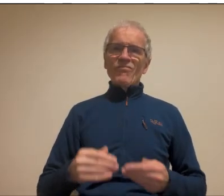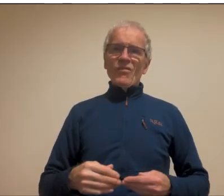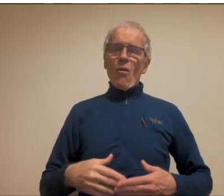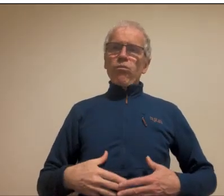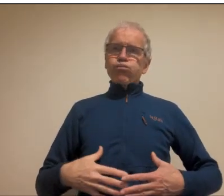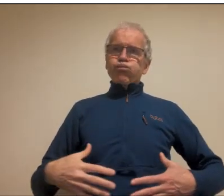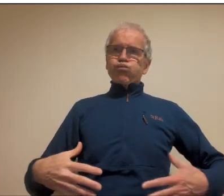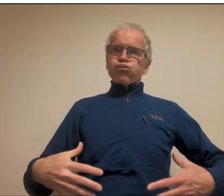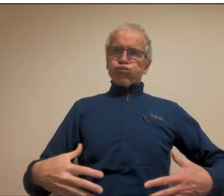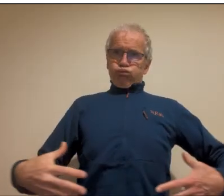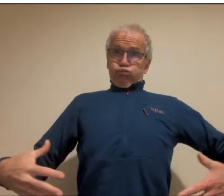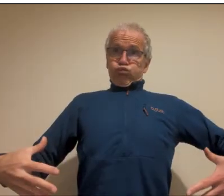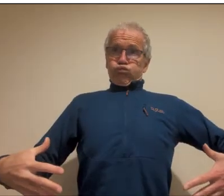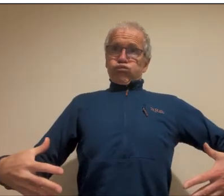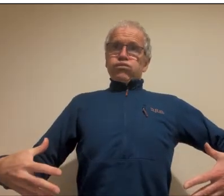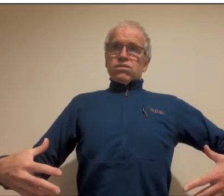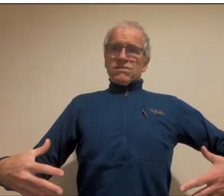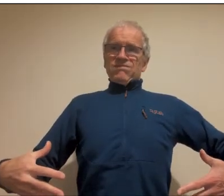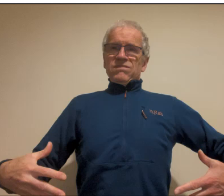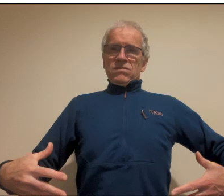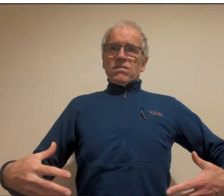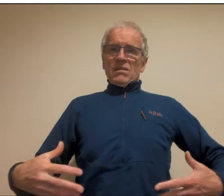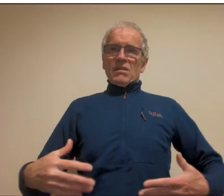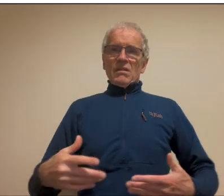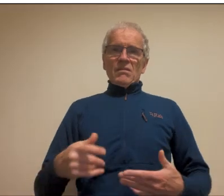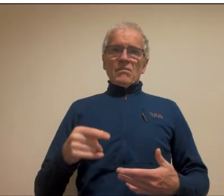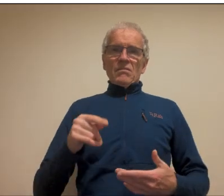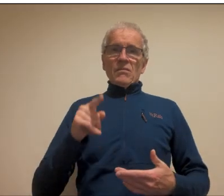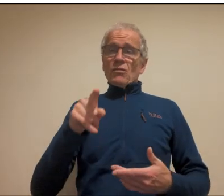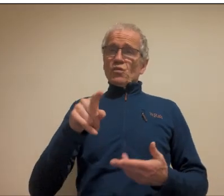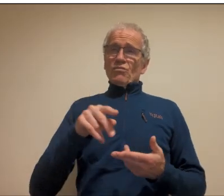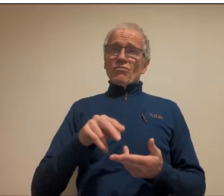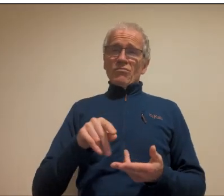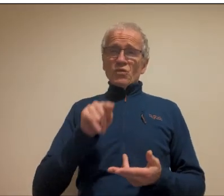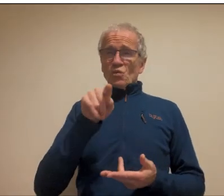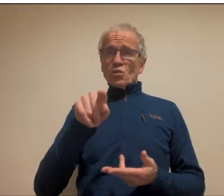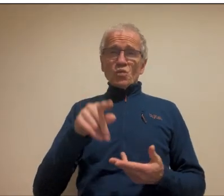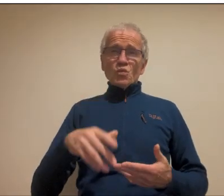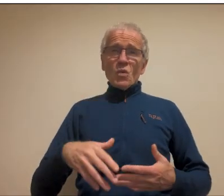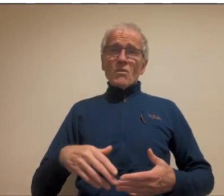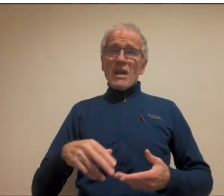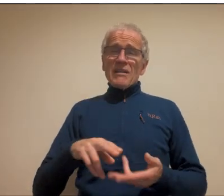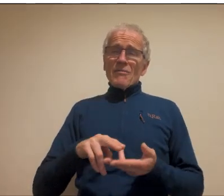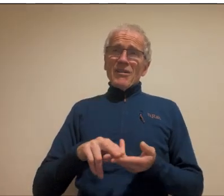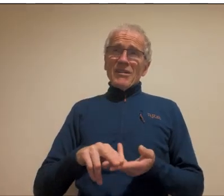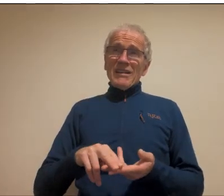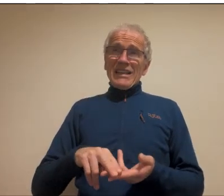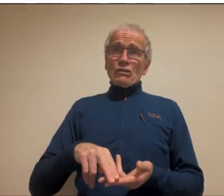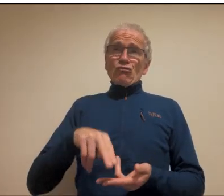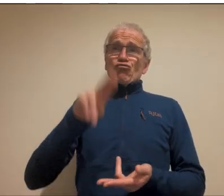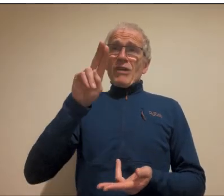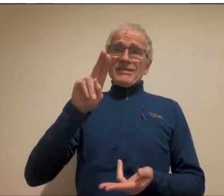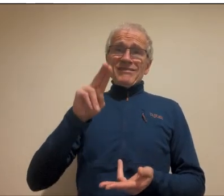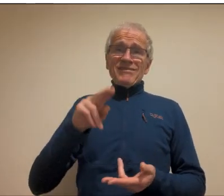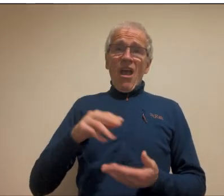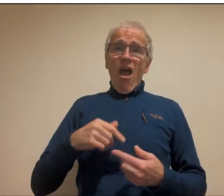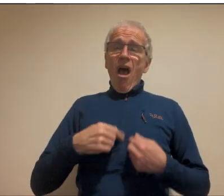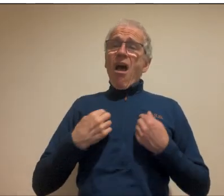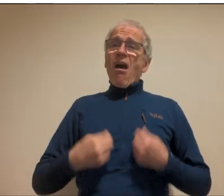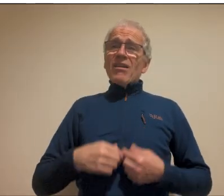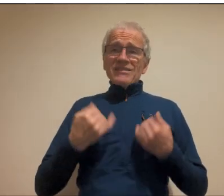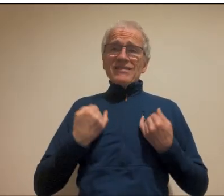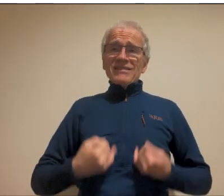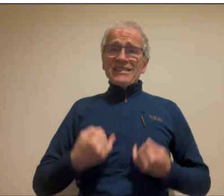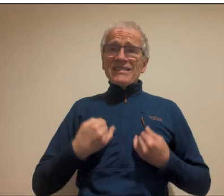Being overweight or obese. You are at an increased risk of heart disease, CVD, if you are a male